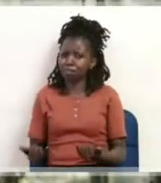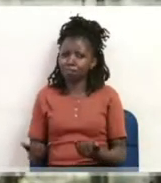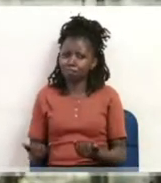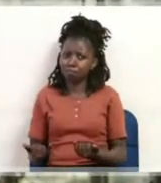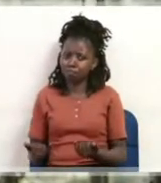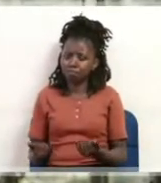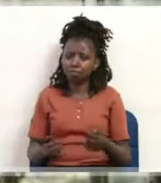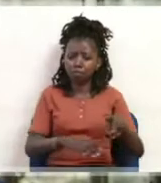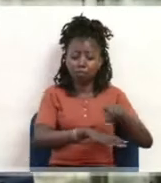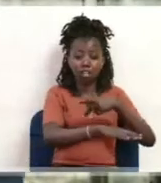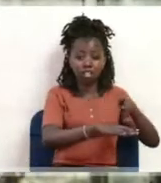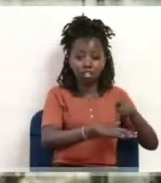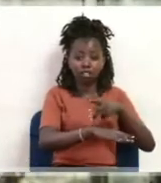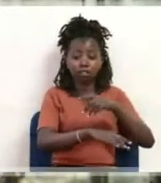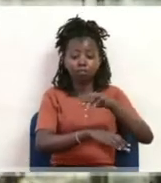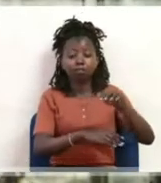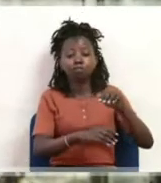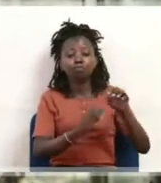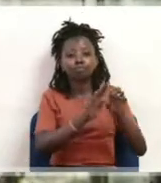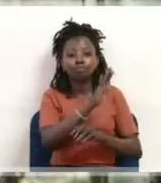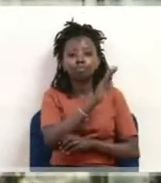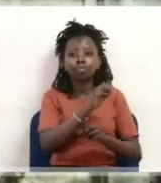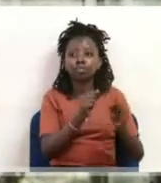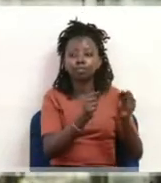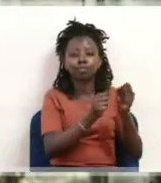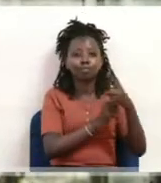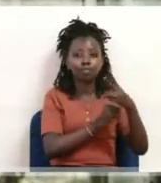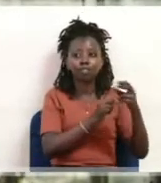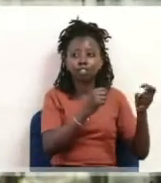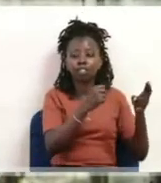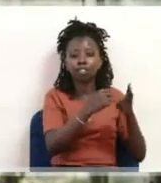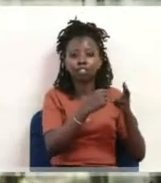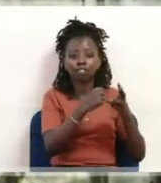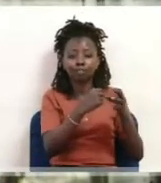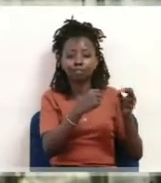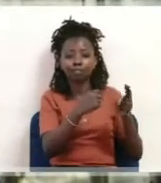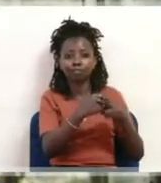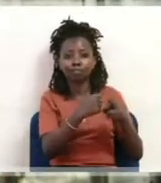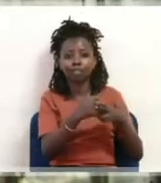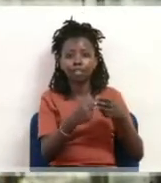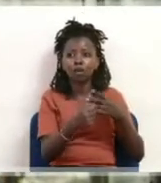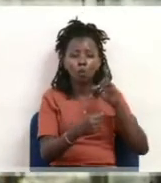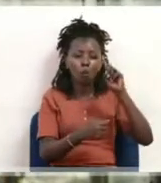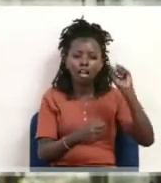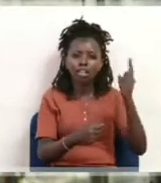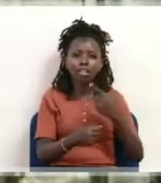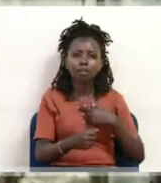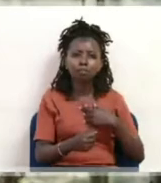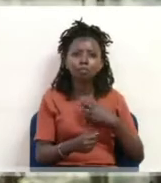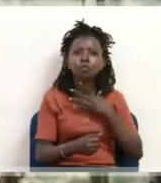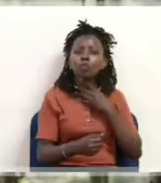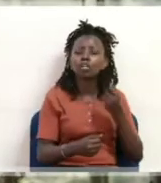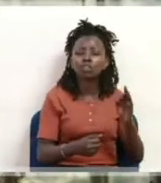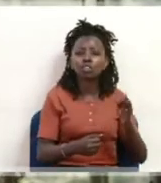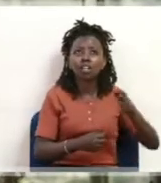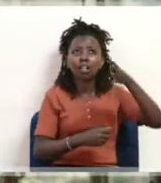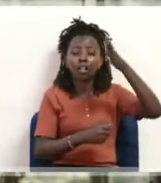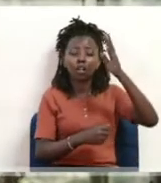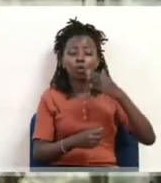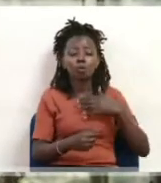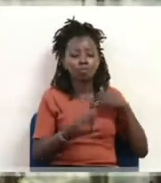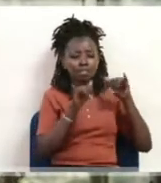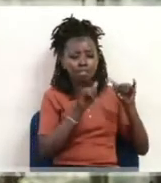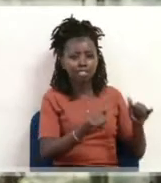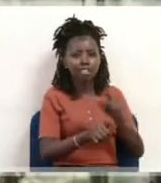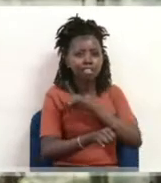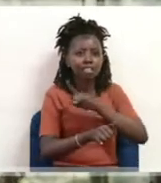Psalms 27 and verse number 4, one thing that I have desired of the Lord that I will seek after, that I may dwell in the house of the Lord for all the